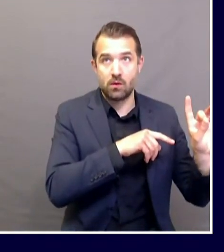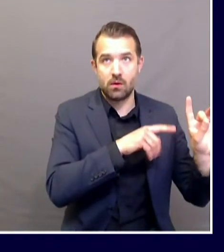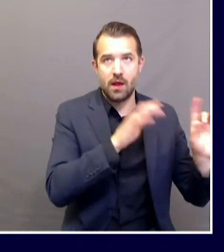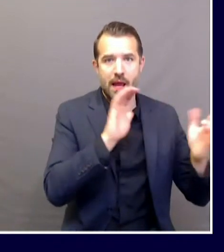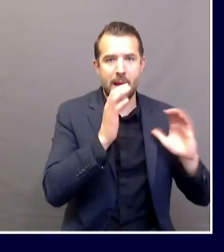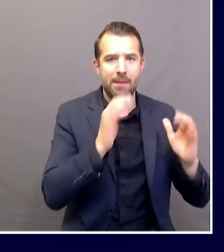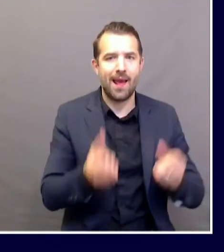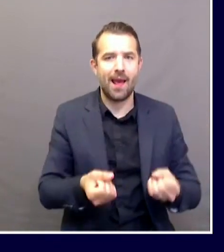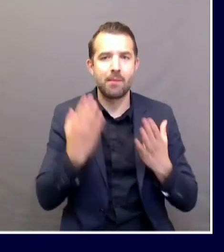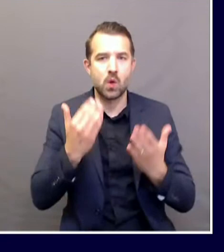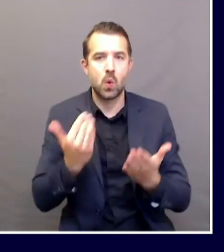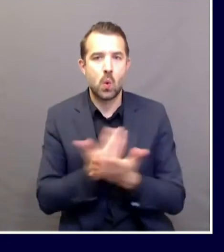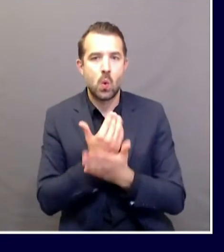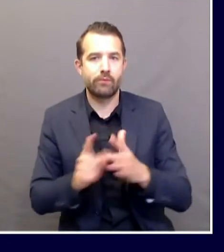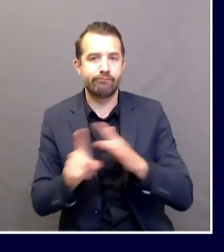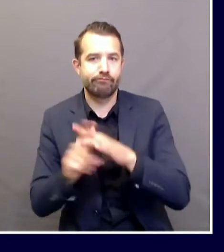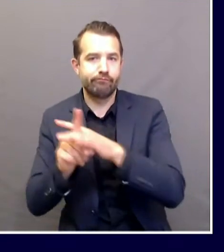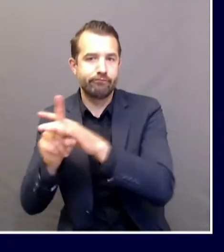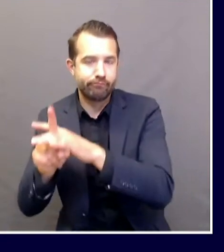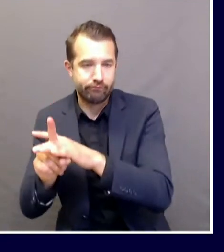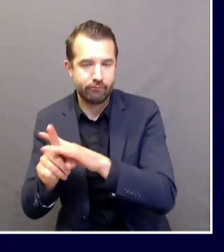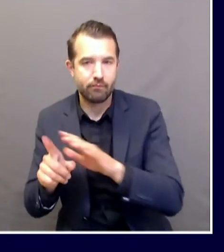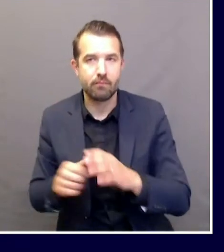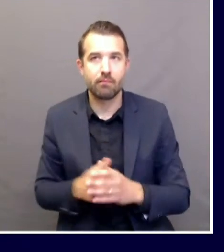the number of people being hospitalized